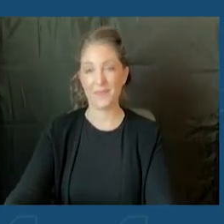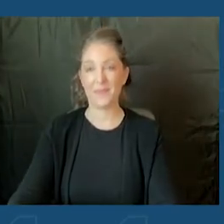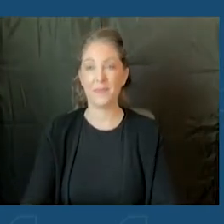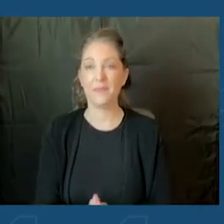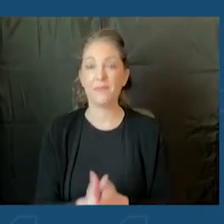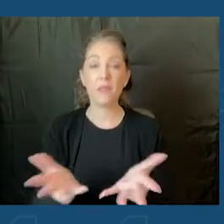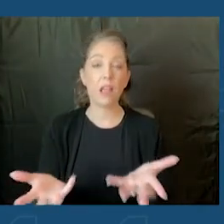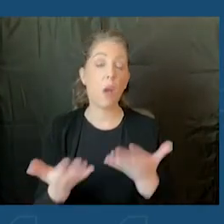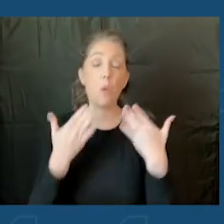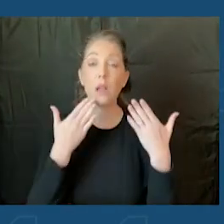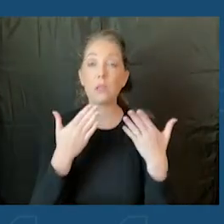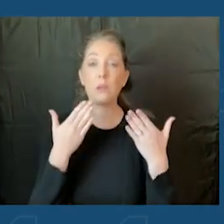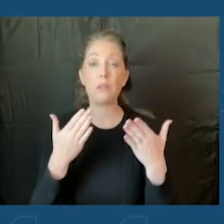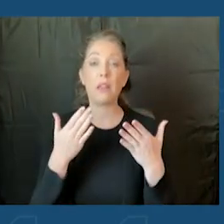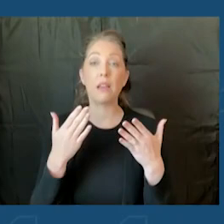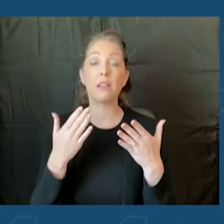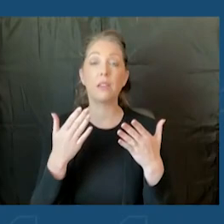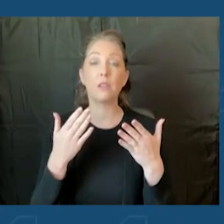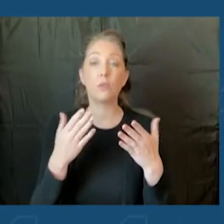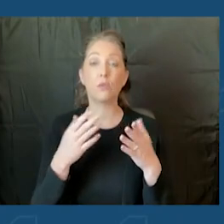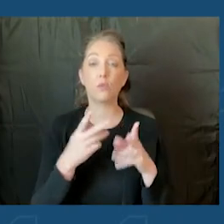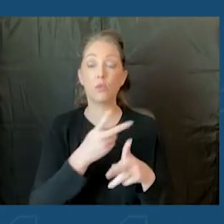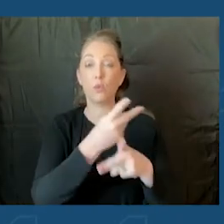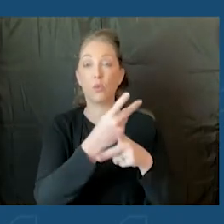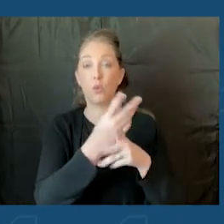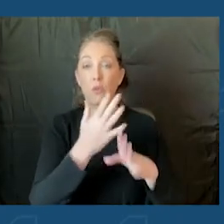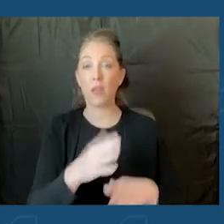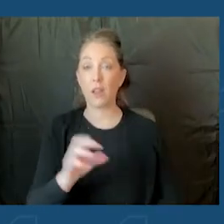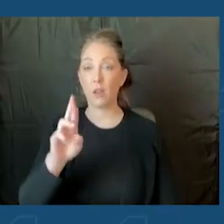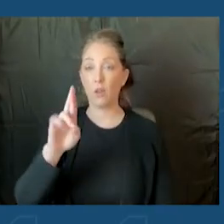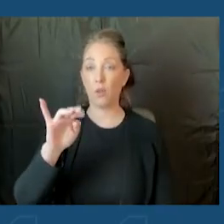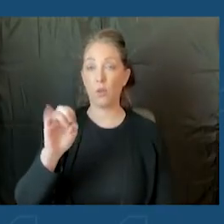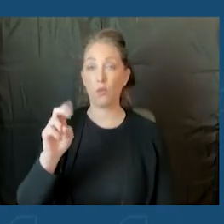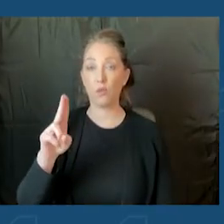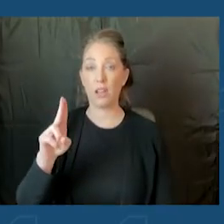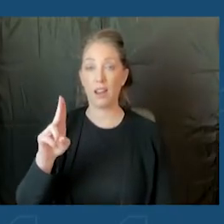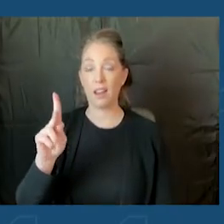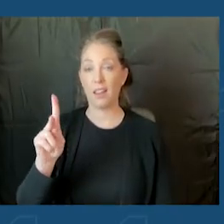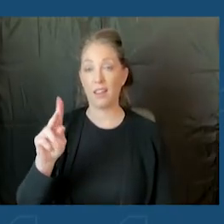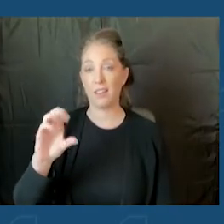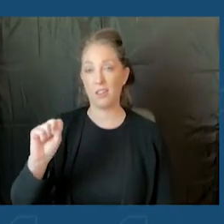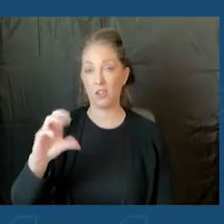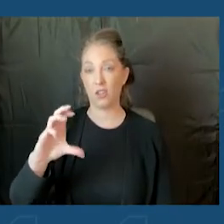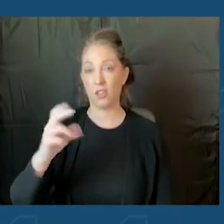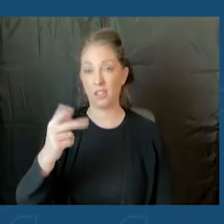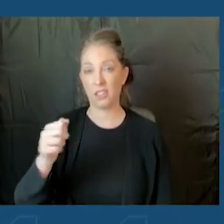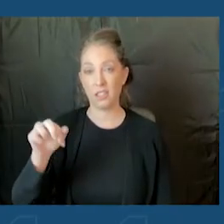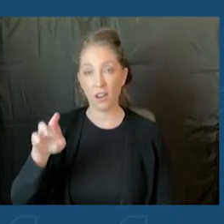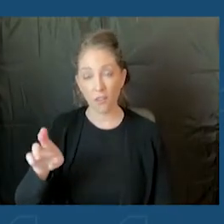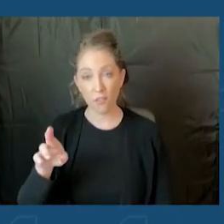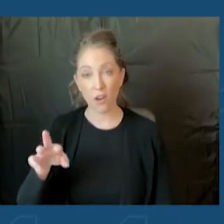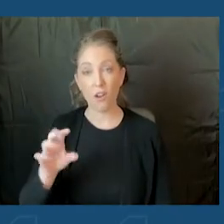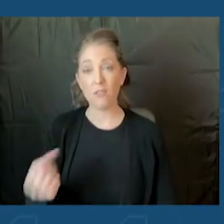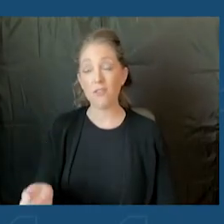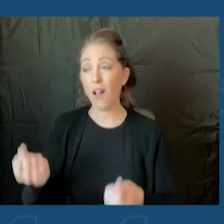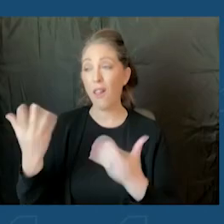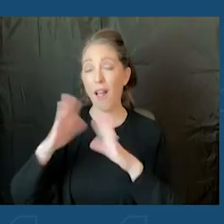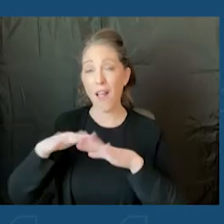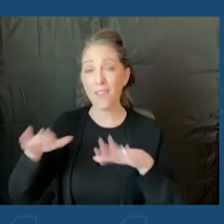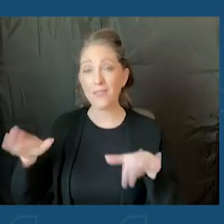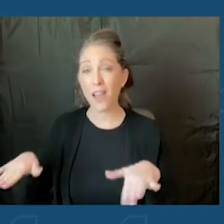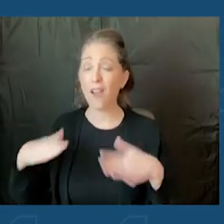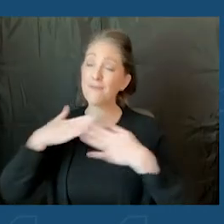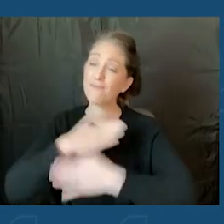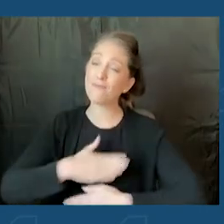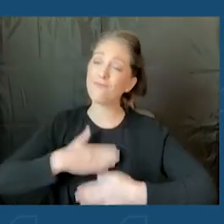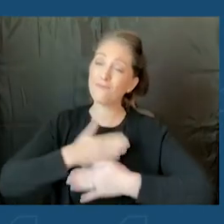thank Supervisor Rich Schaefer for offering this beautiful youth center. There's a lot of kids out there. They're enjoying the